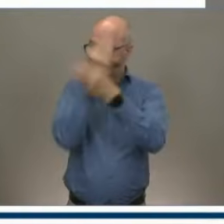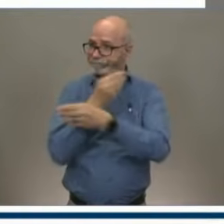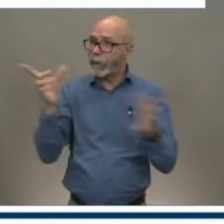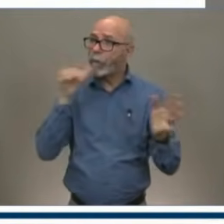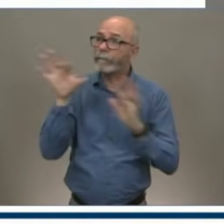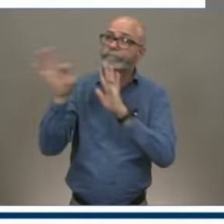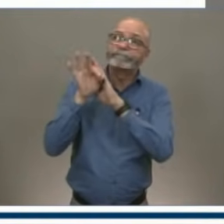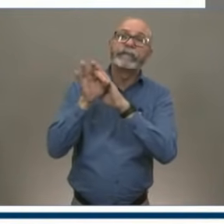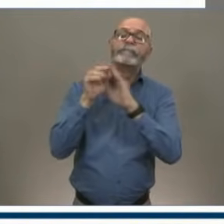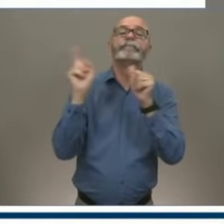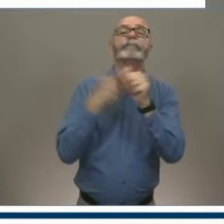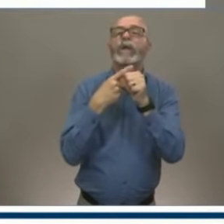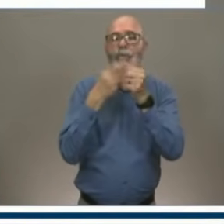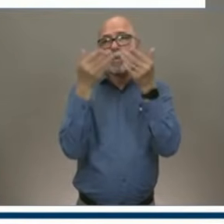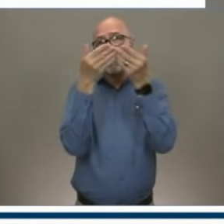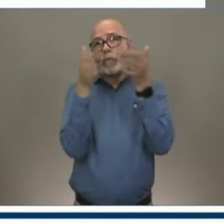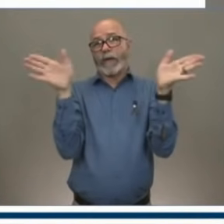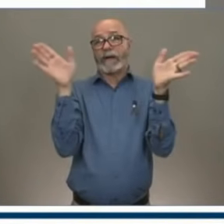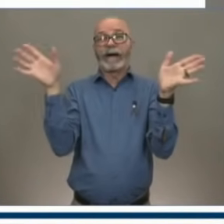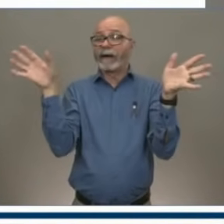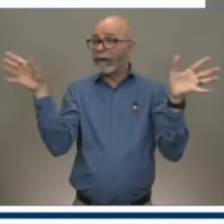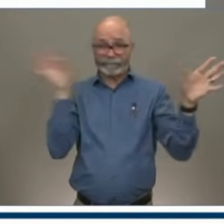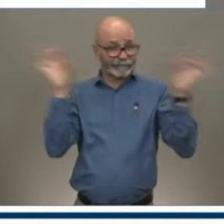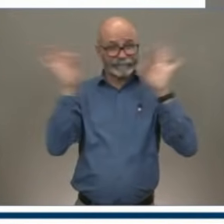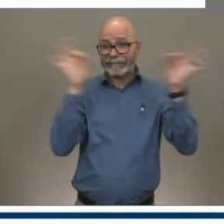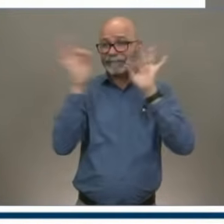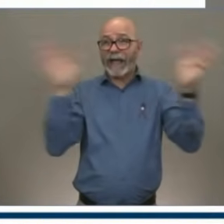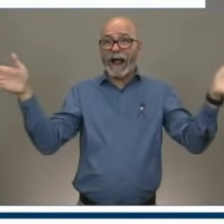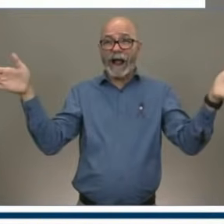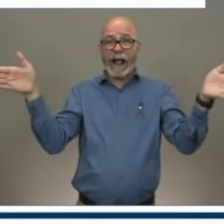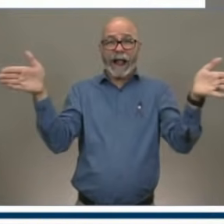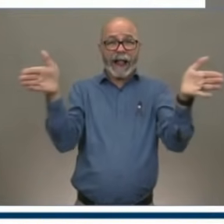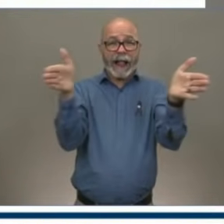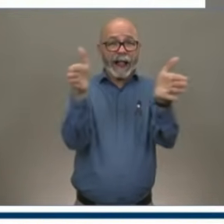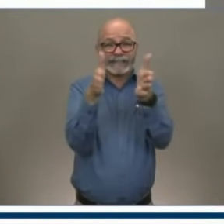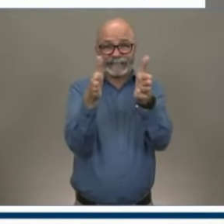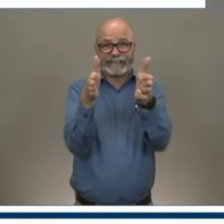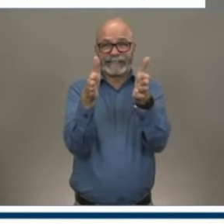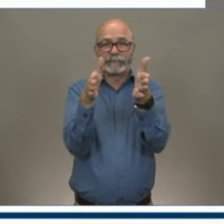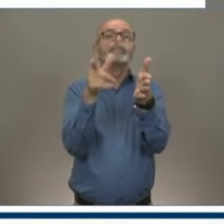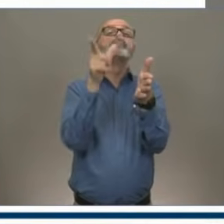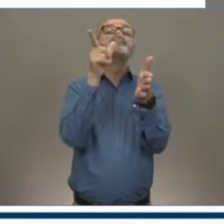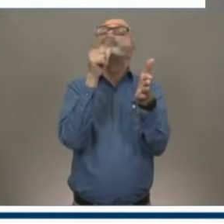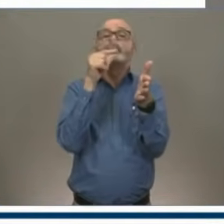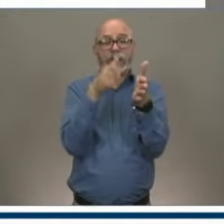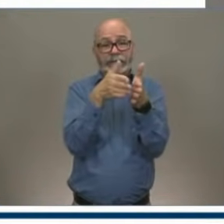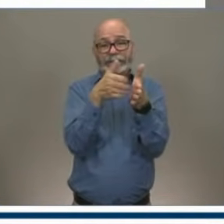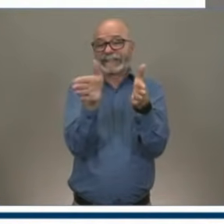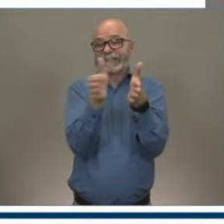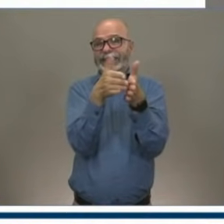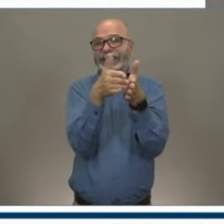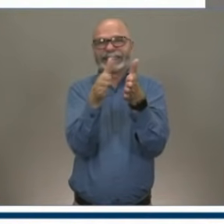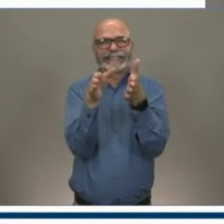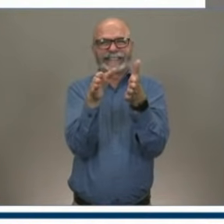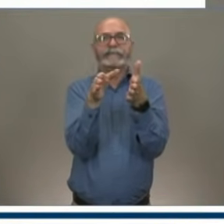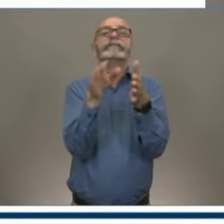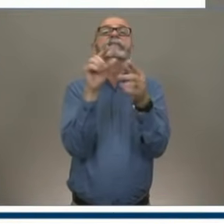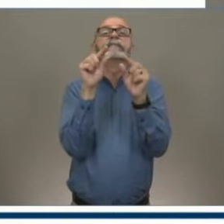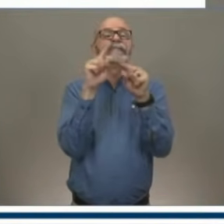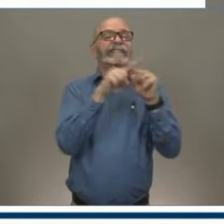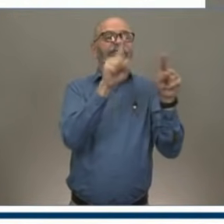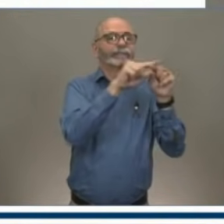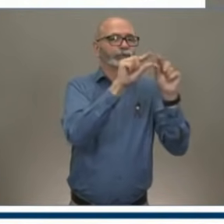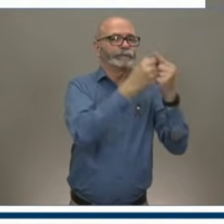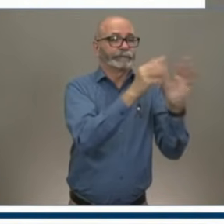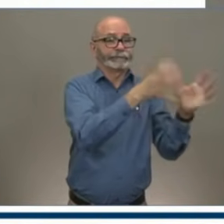of that guidance even more and identified the following priority groups, knowing that we're going to have a limited amount of vaccine at